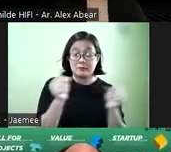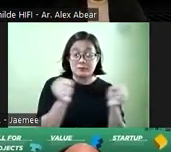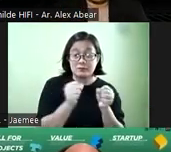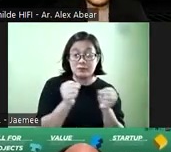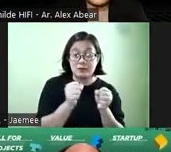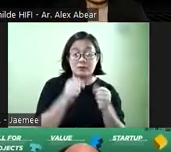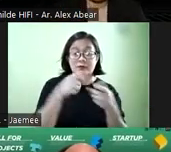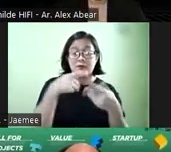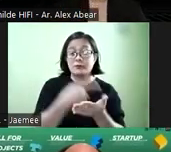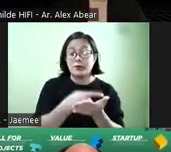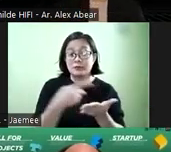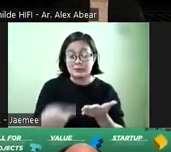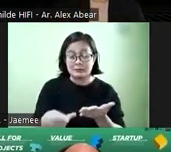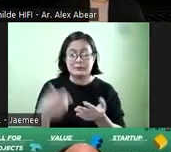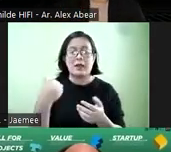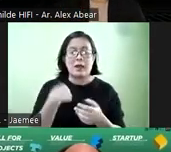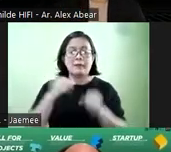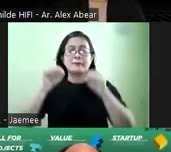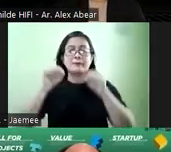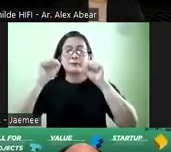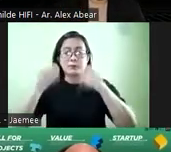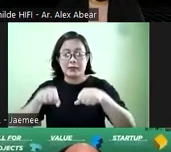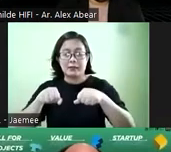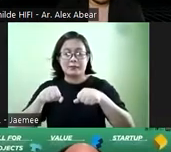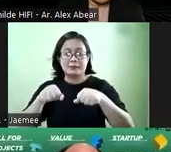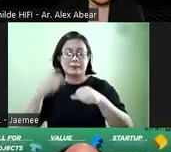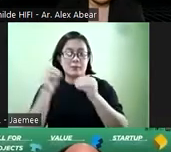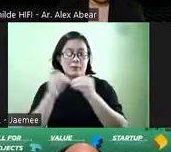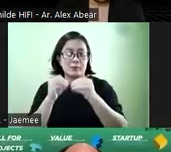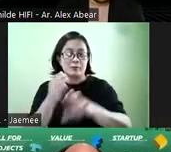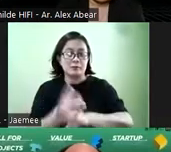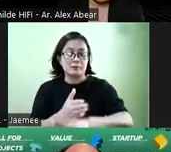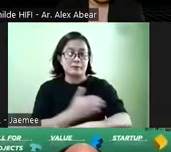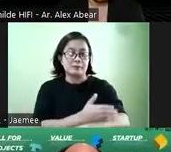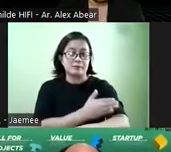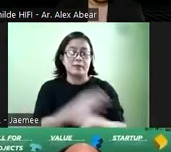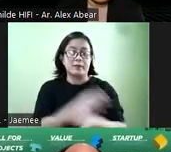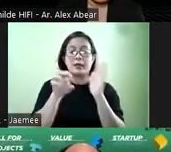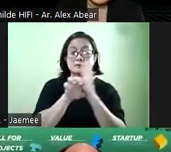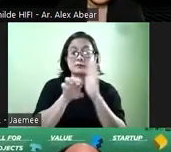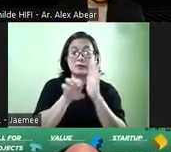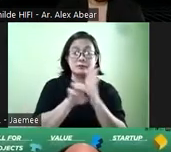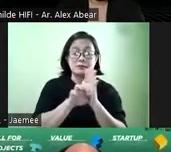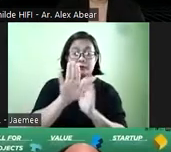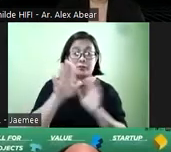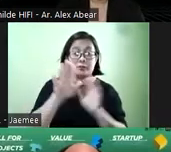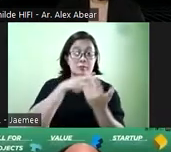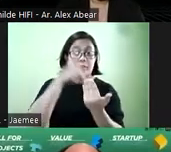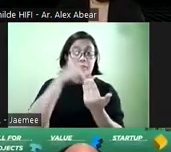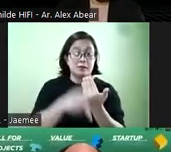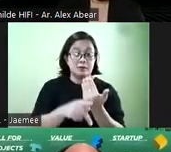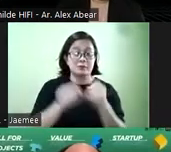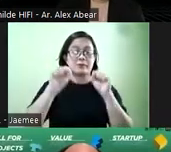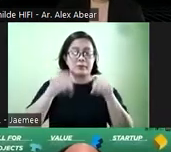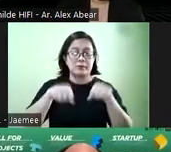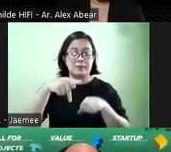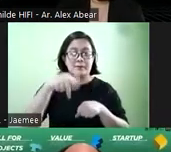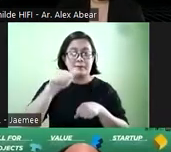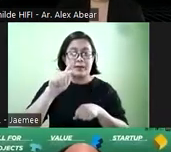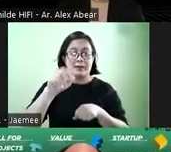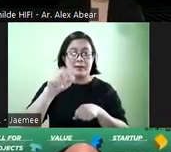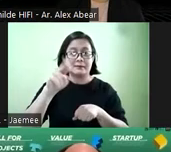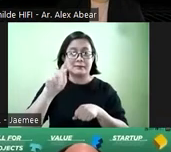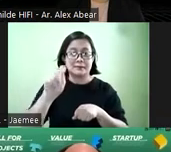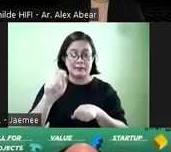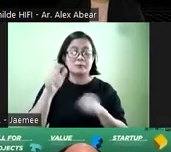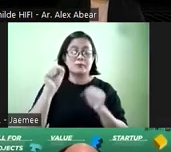endless possible things that we can do. For example, if your product or project is patentable, we can register that